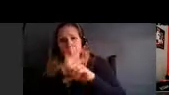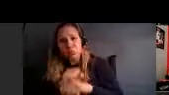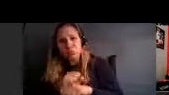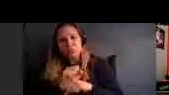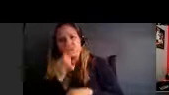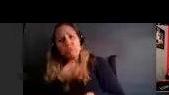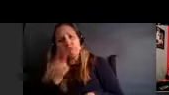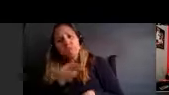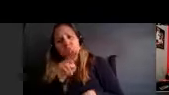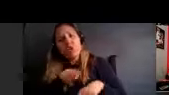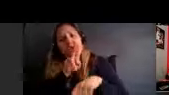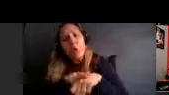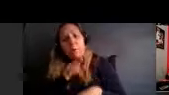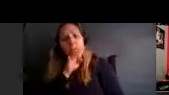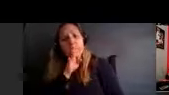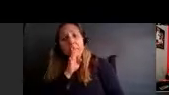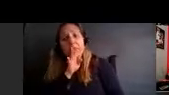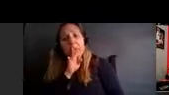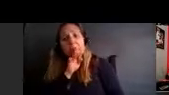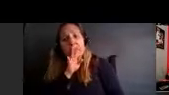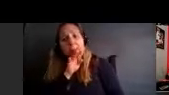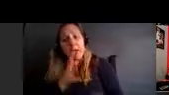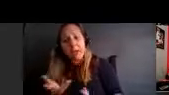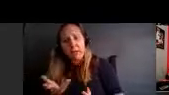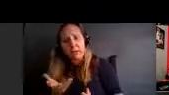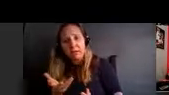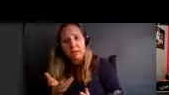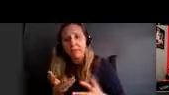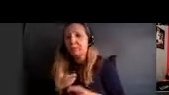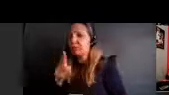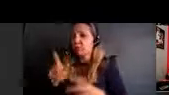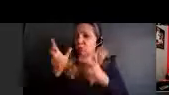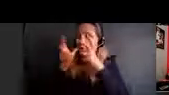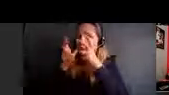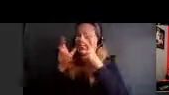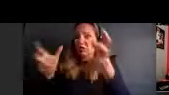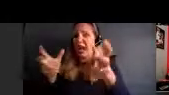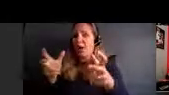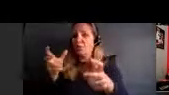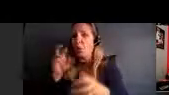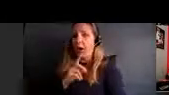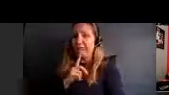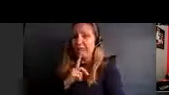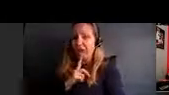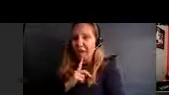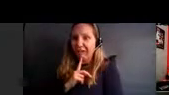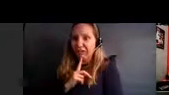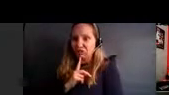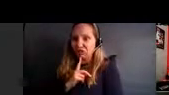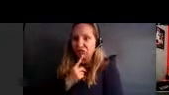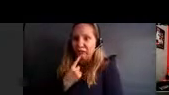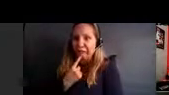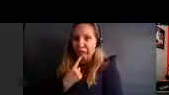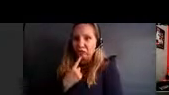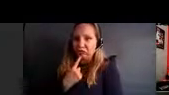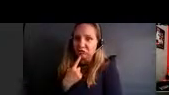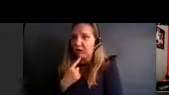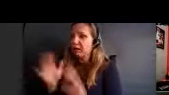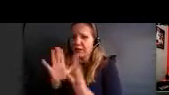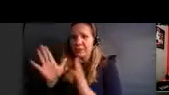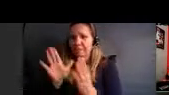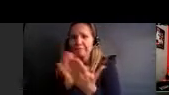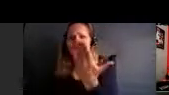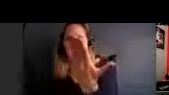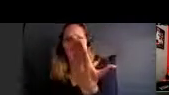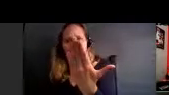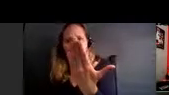reading lips at a normal pace, right? So don't shout or speak unnaturally slow, as I just mentioned. Face the person and